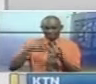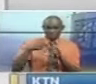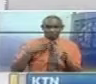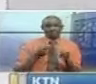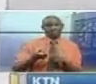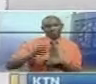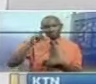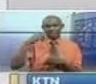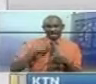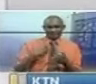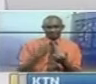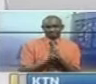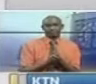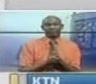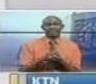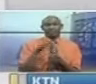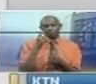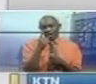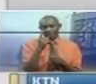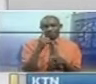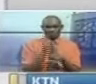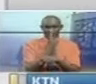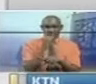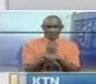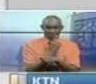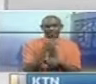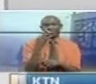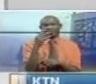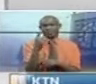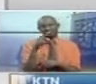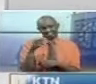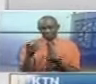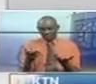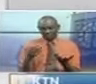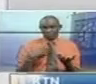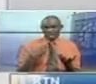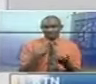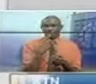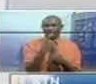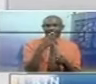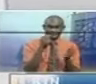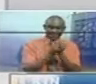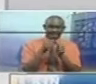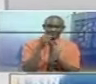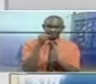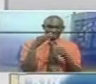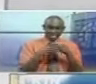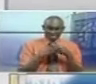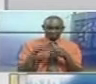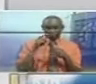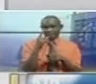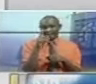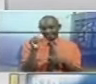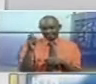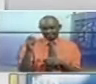head up, with the price expected to rise by a shilling and 31 cents to retail at 110 and 59 cents per litre in